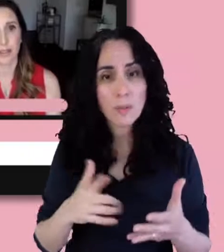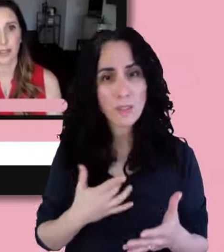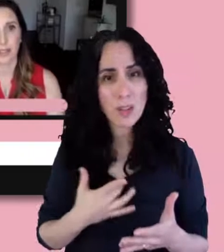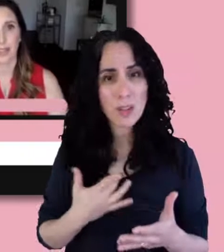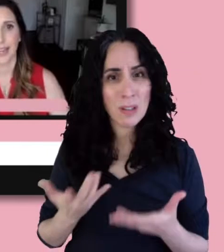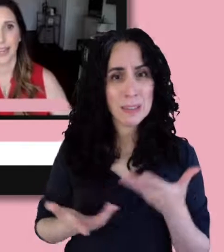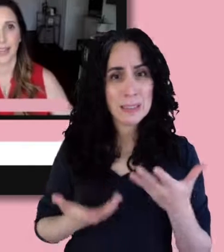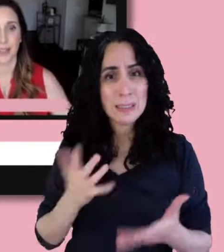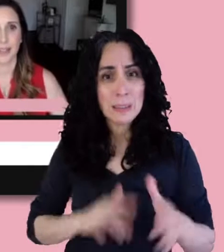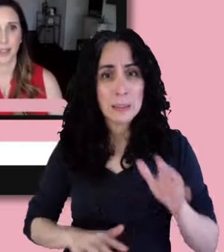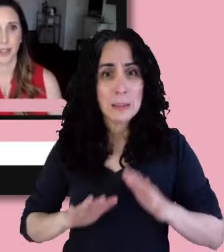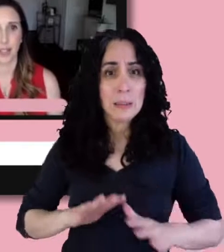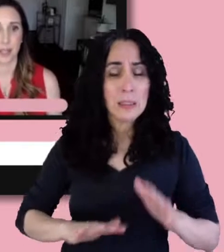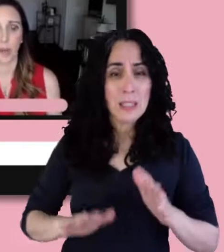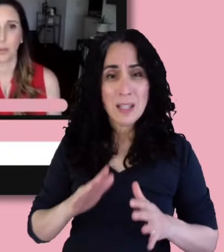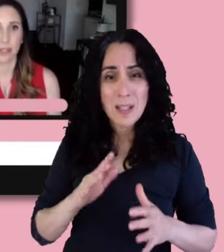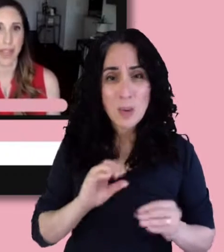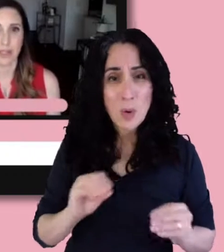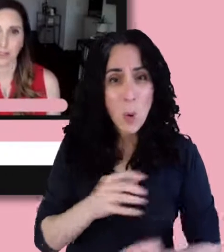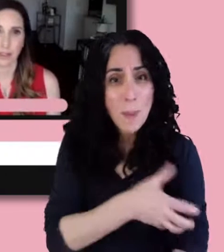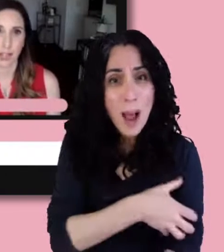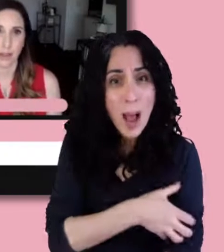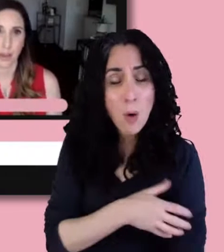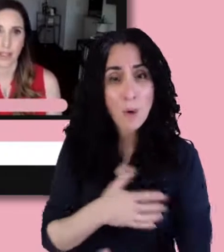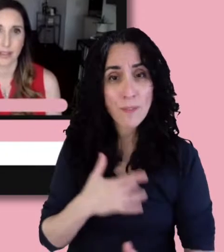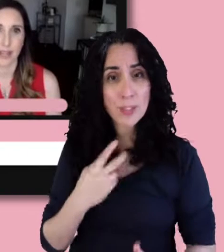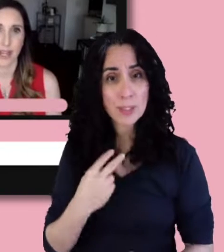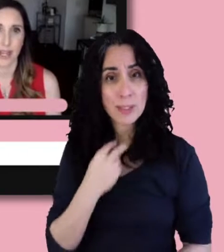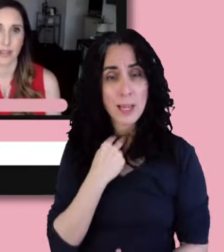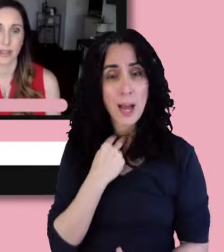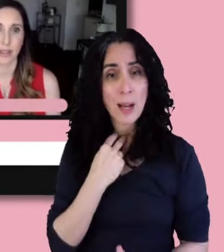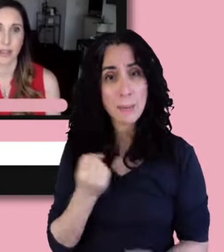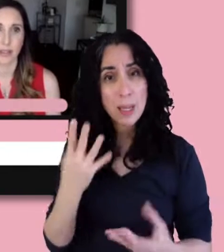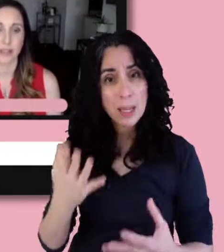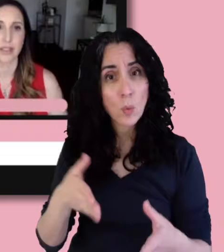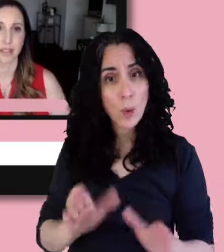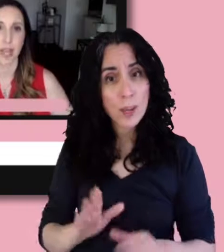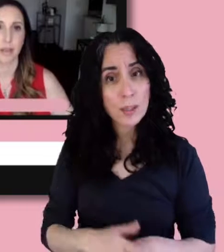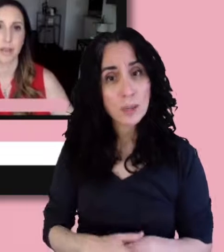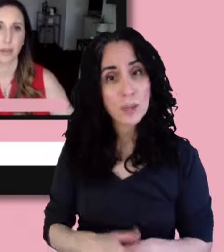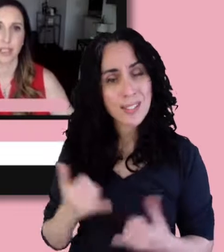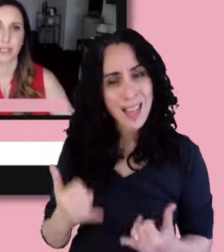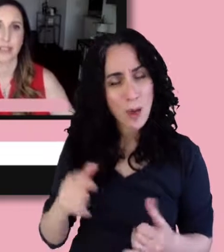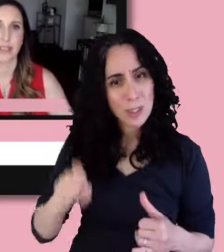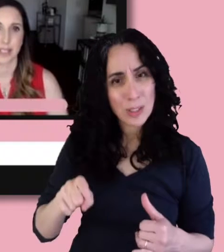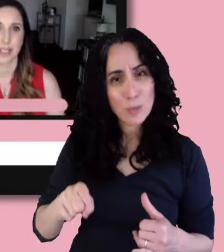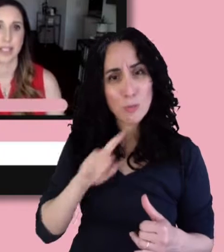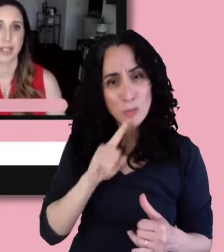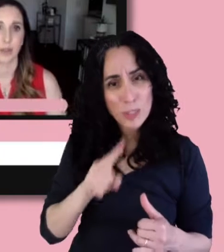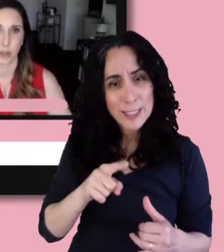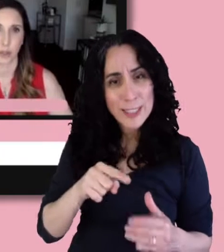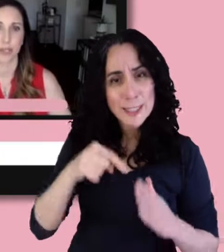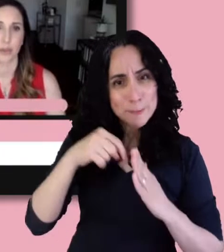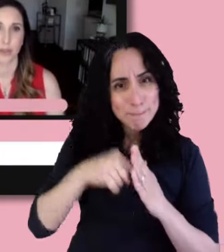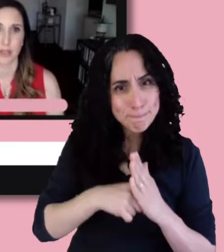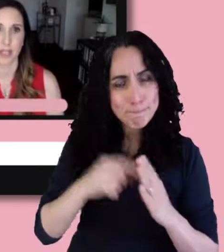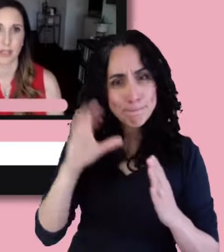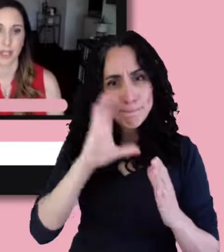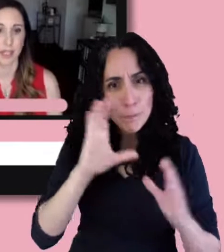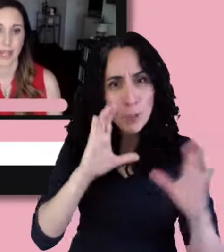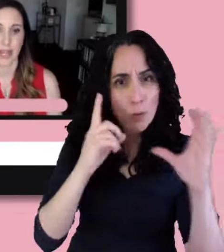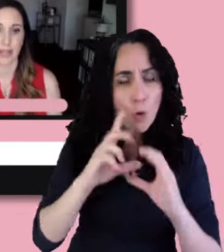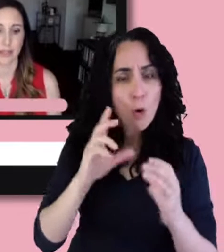powerless and immobilized in a lot of ways. And this is a time that you really need to dig in deep for your